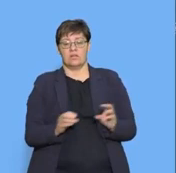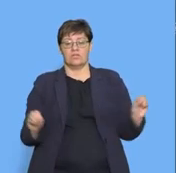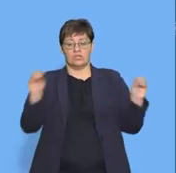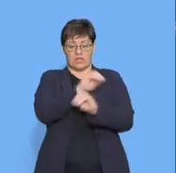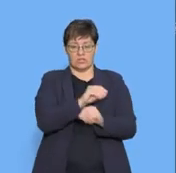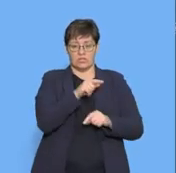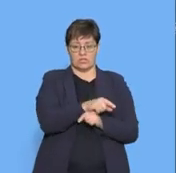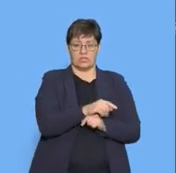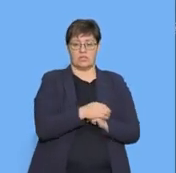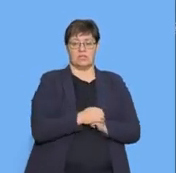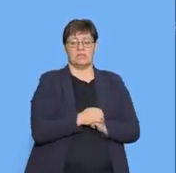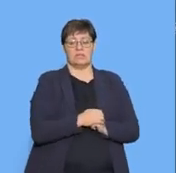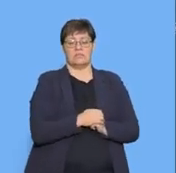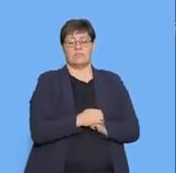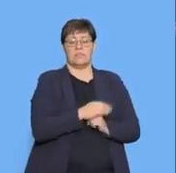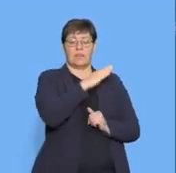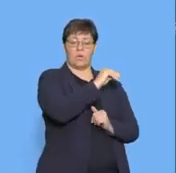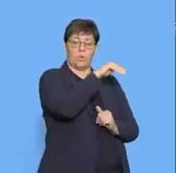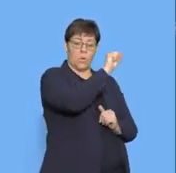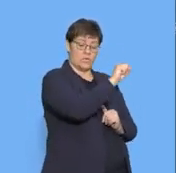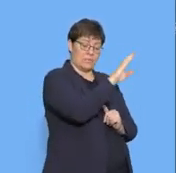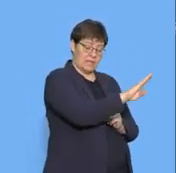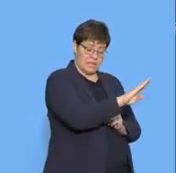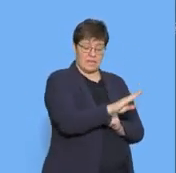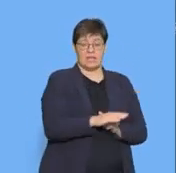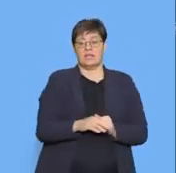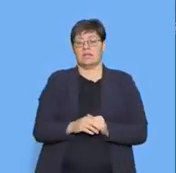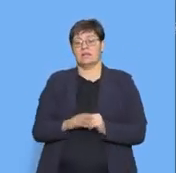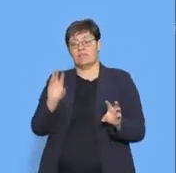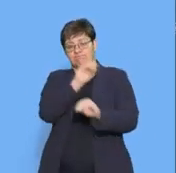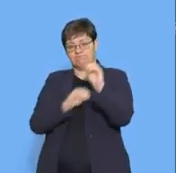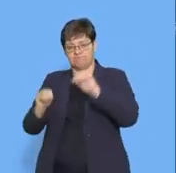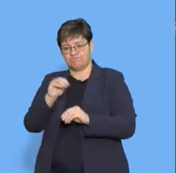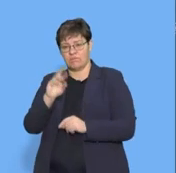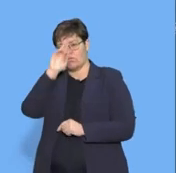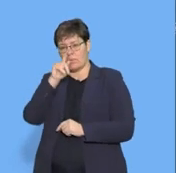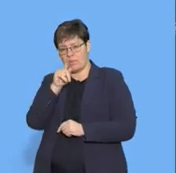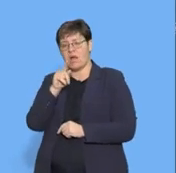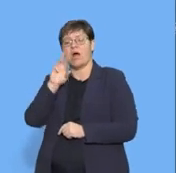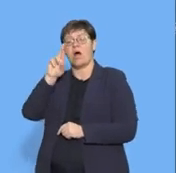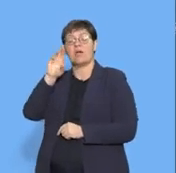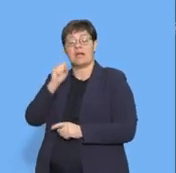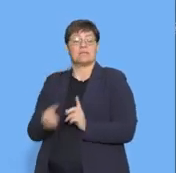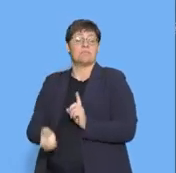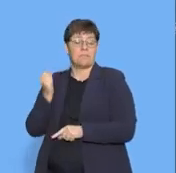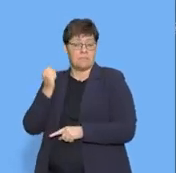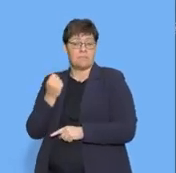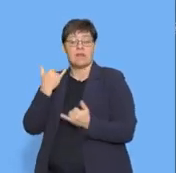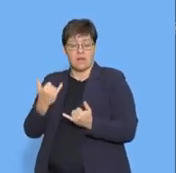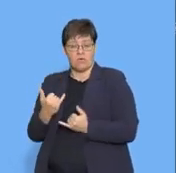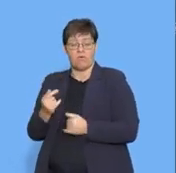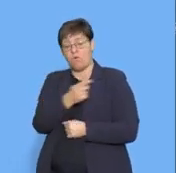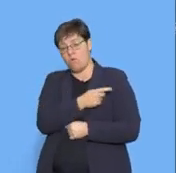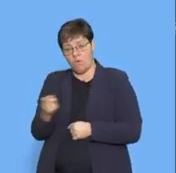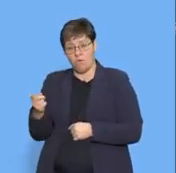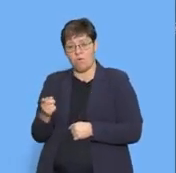okay, so we've changed that sine of 90 minus B into cos of B, okay? And now we're just going to rearrange this because remember we needed to find